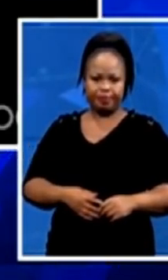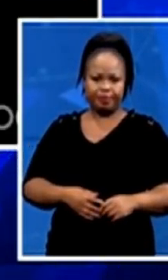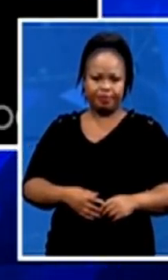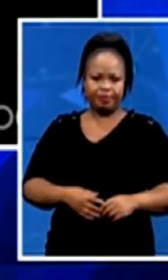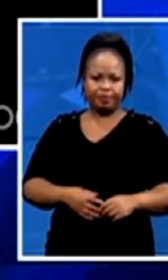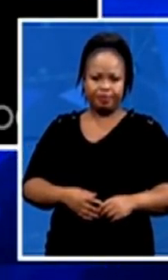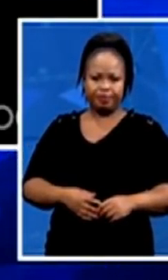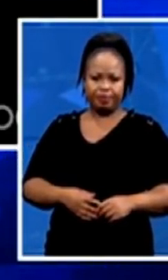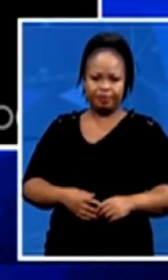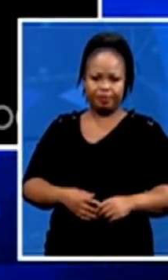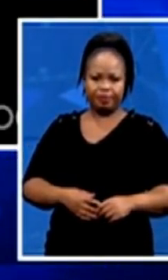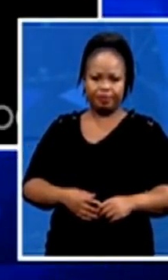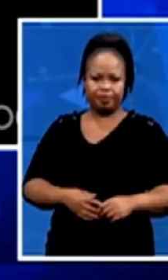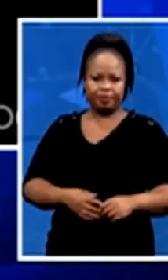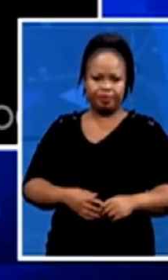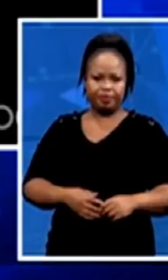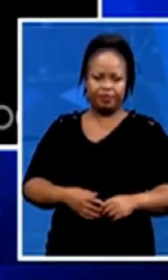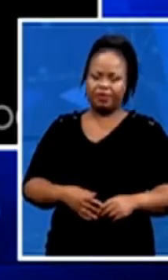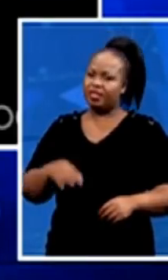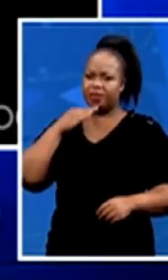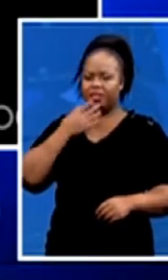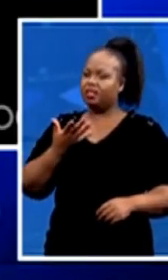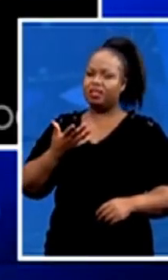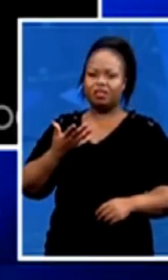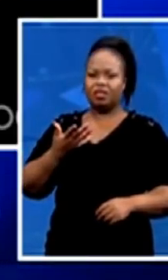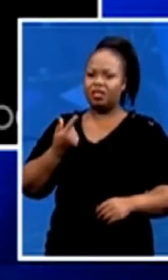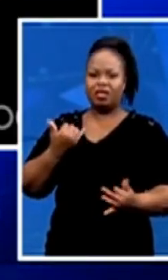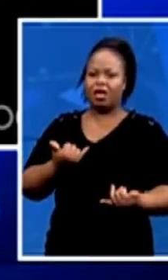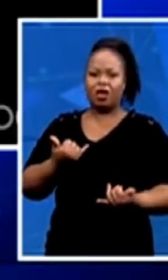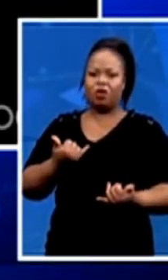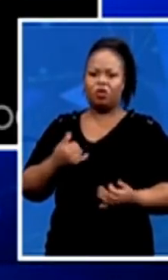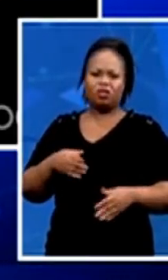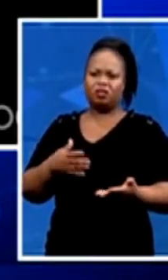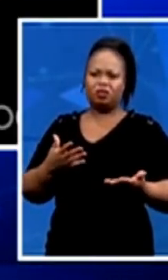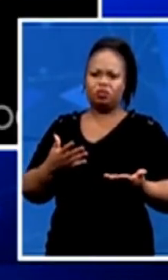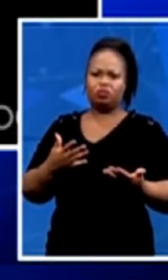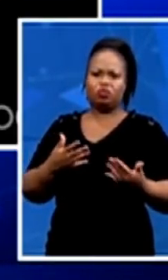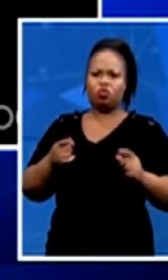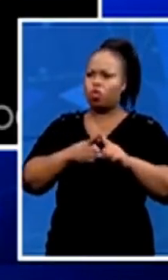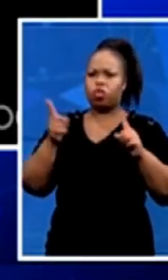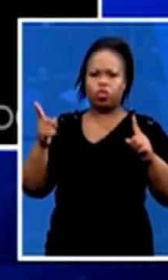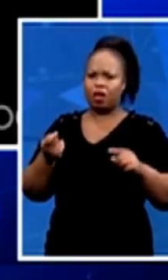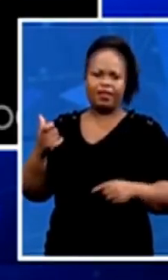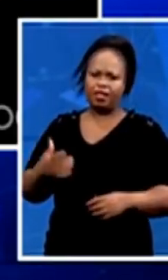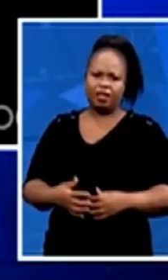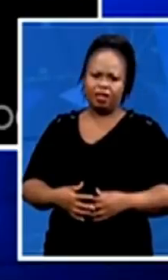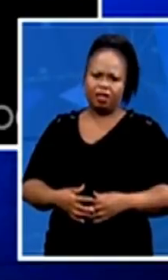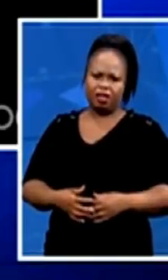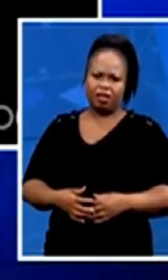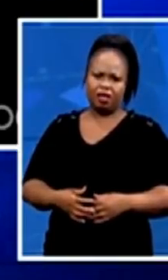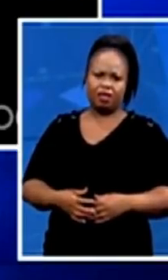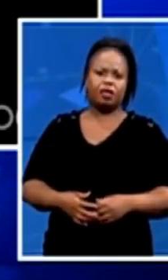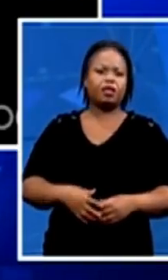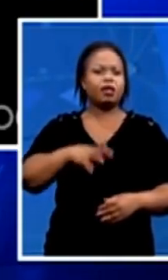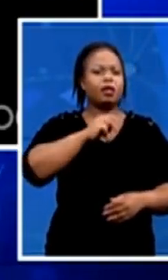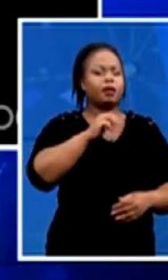stretching the point, Justice Mitchell. In Mama Bolo, this court was dealing with an